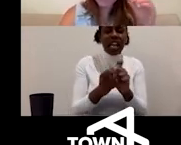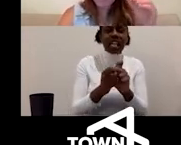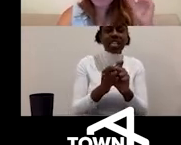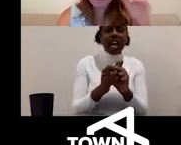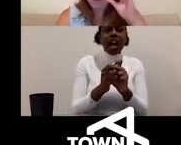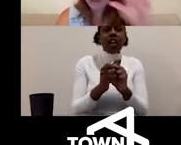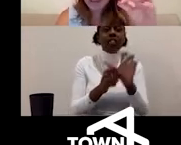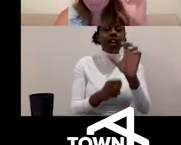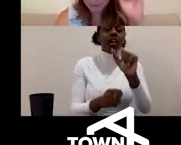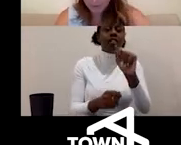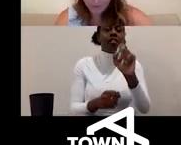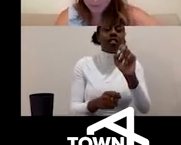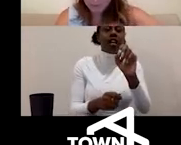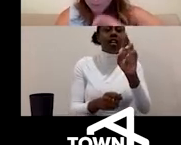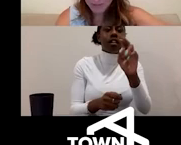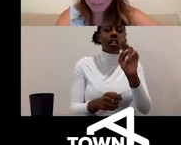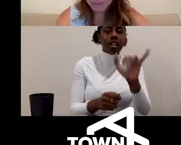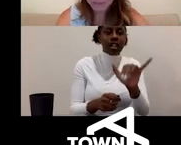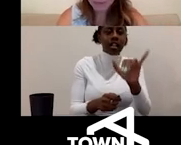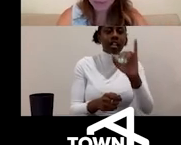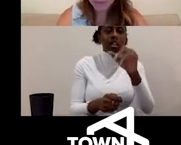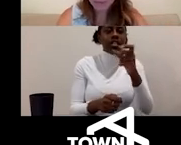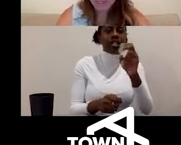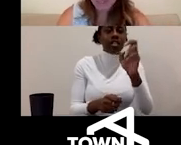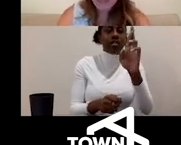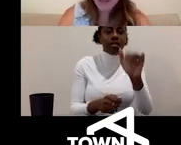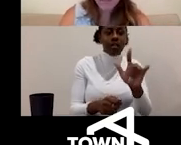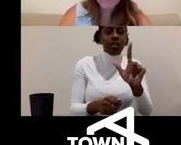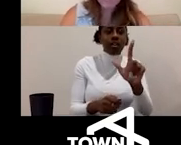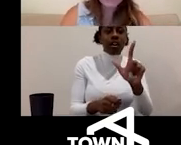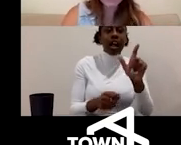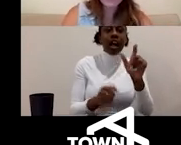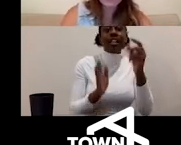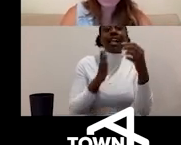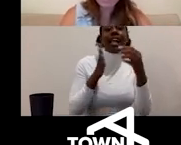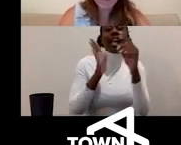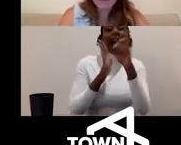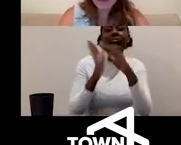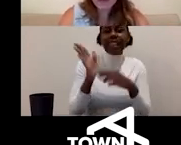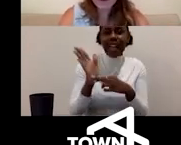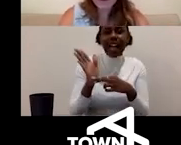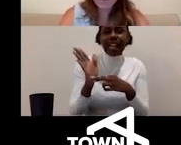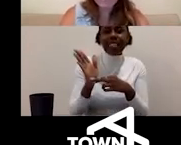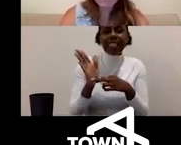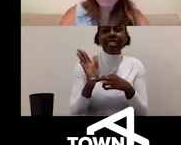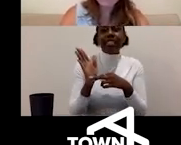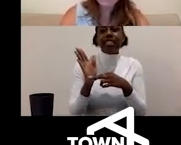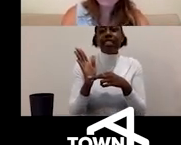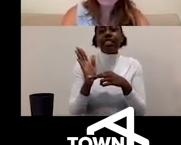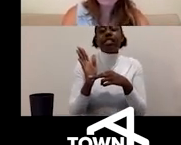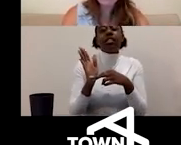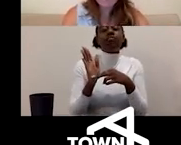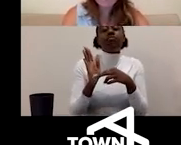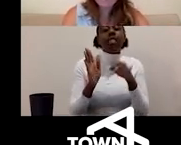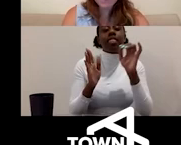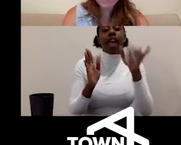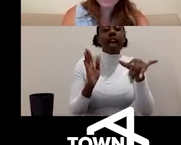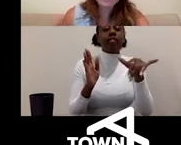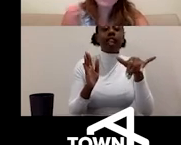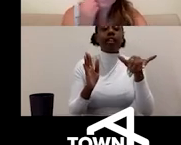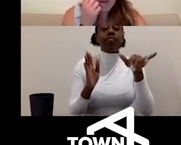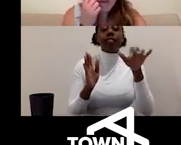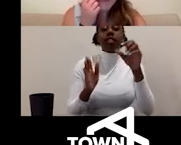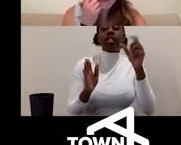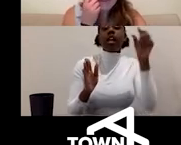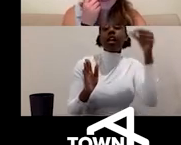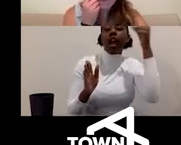This gets a little wonky, but I'm gonna tie it real closely to what's happening right now as well. So the attorney general guidelines are guidelines that exist